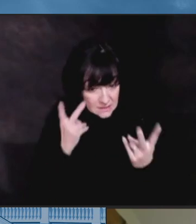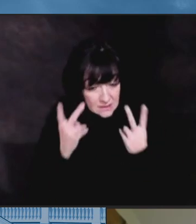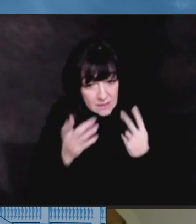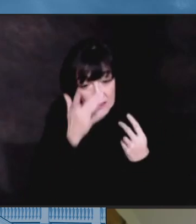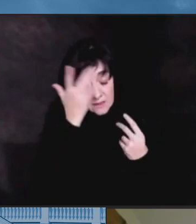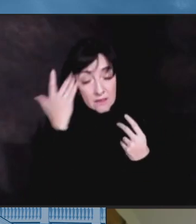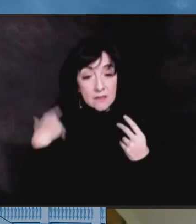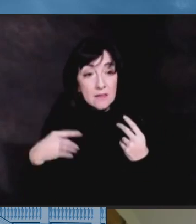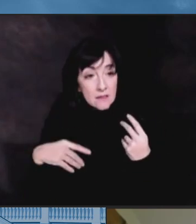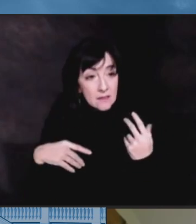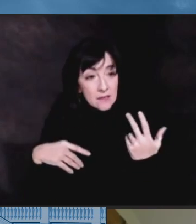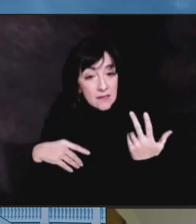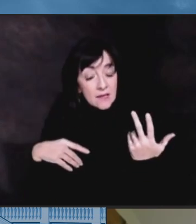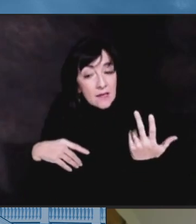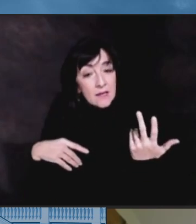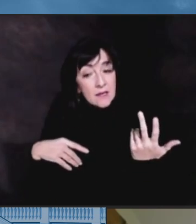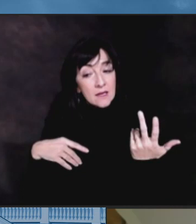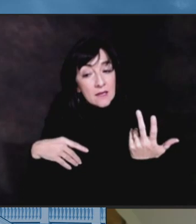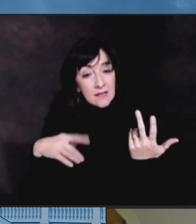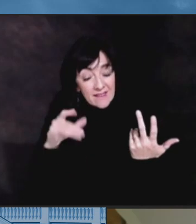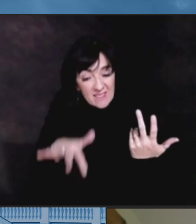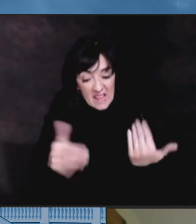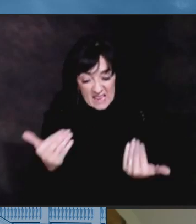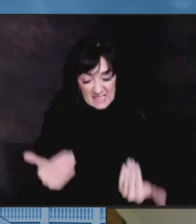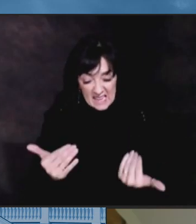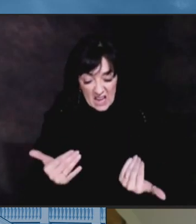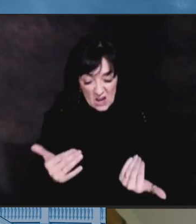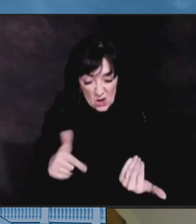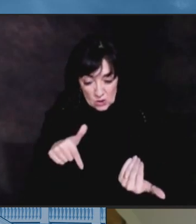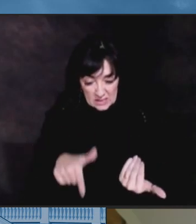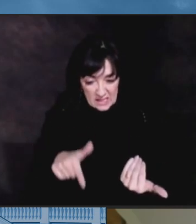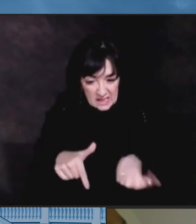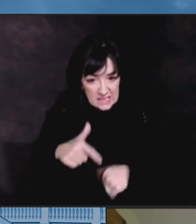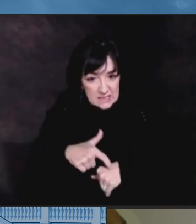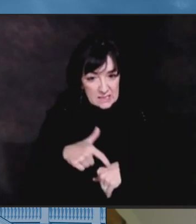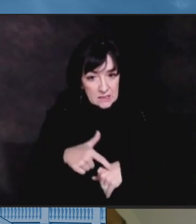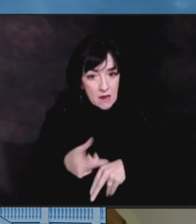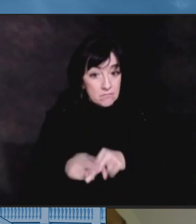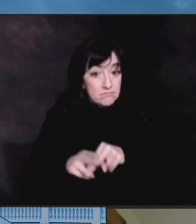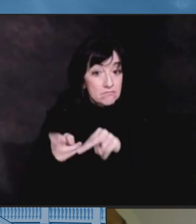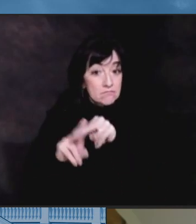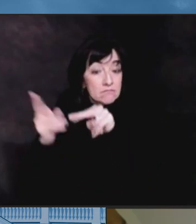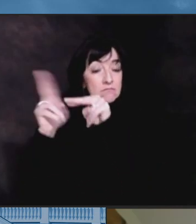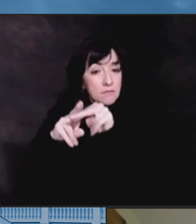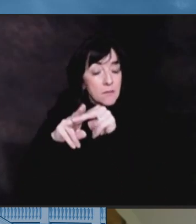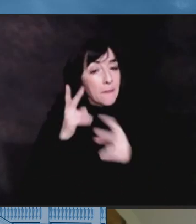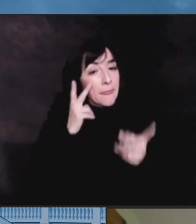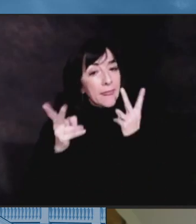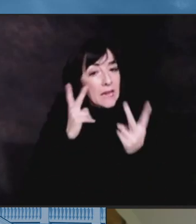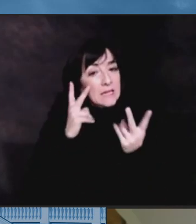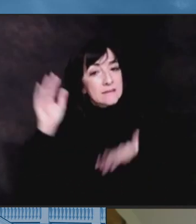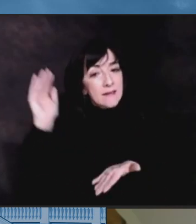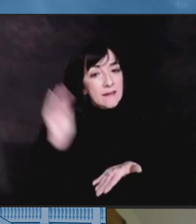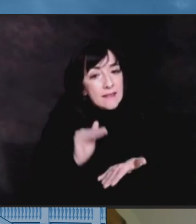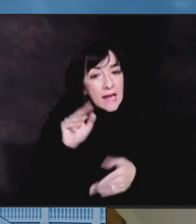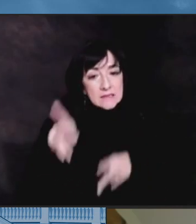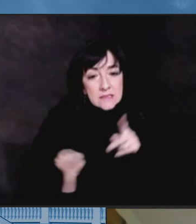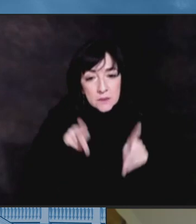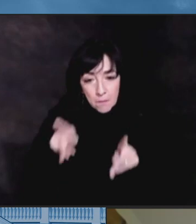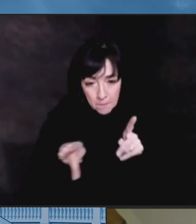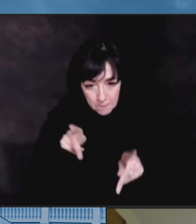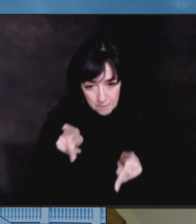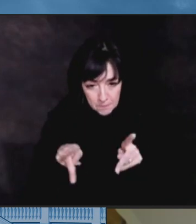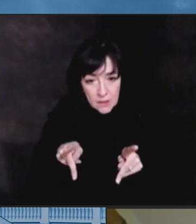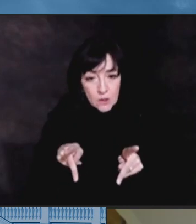this phase of or this surge is less people are requiring placement